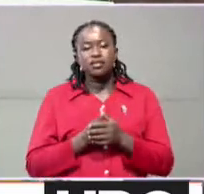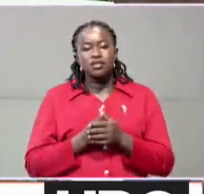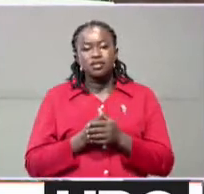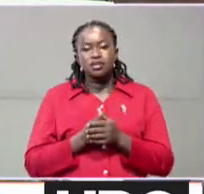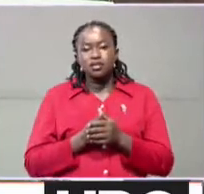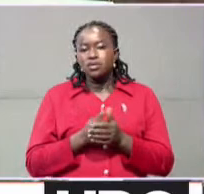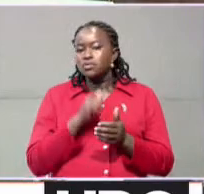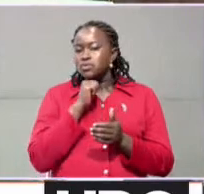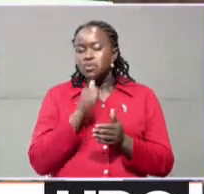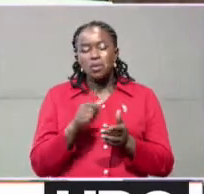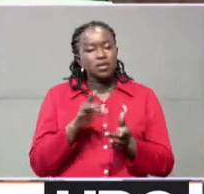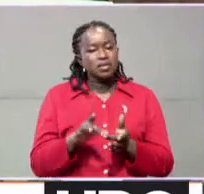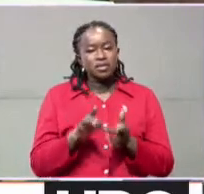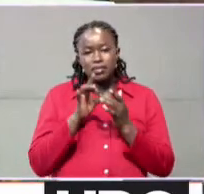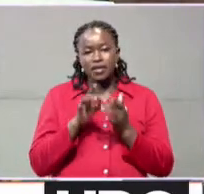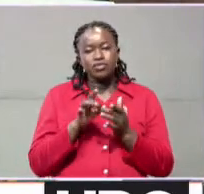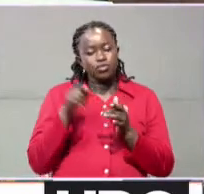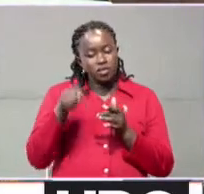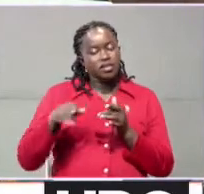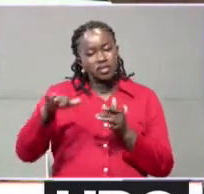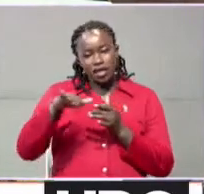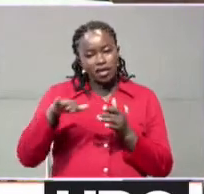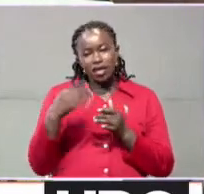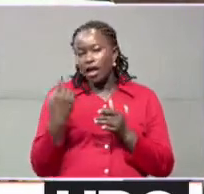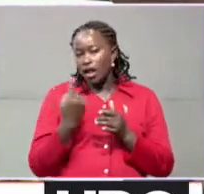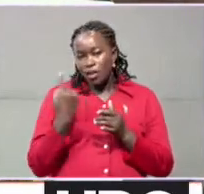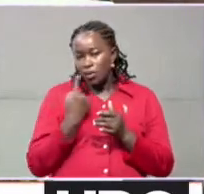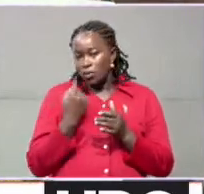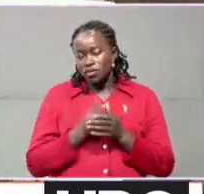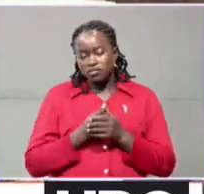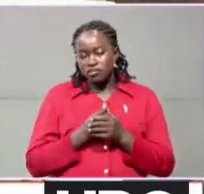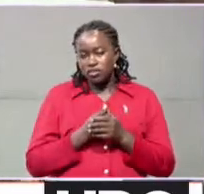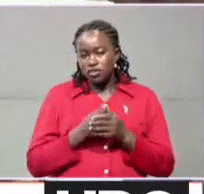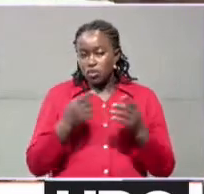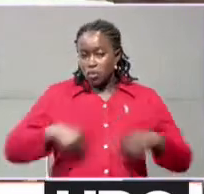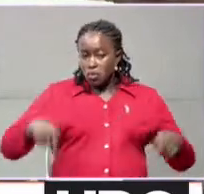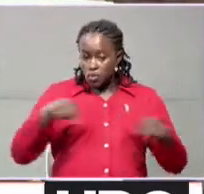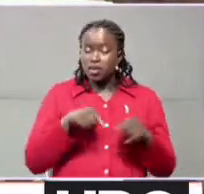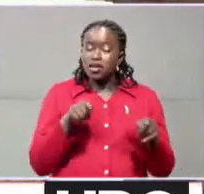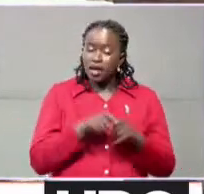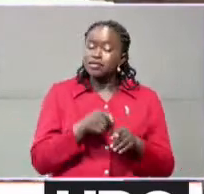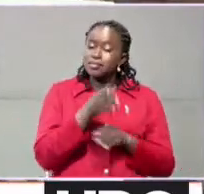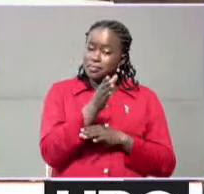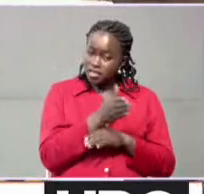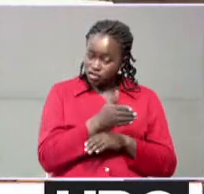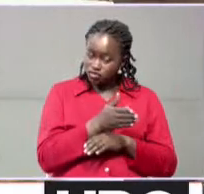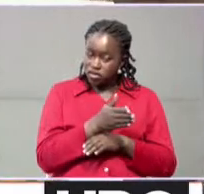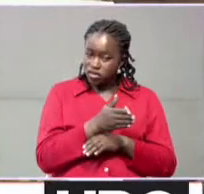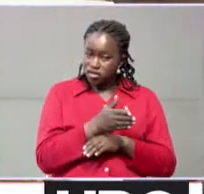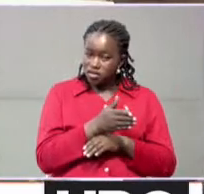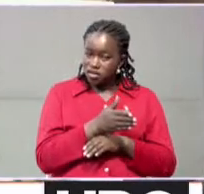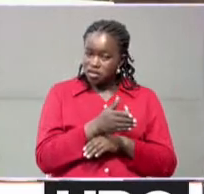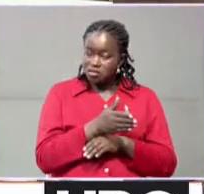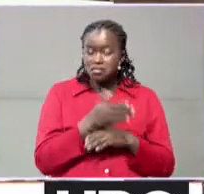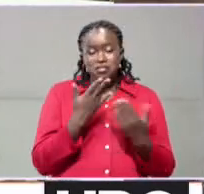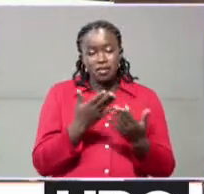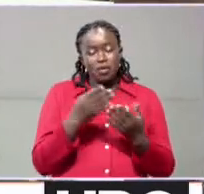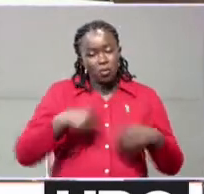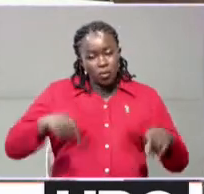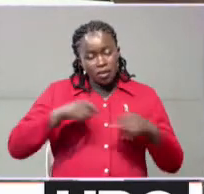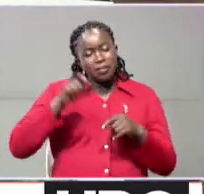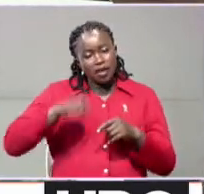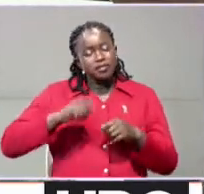even unique to his area alone on our part as a ministry we need to